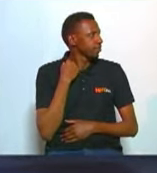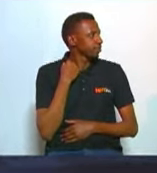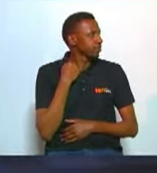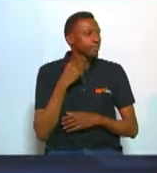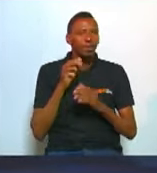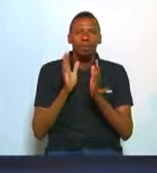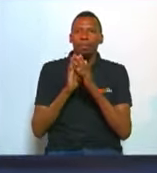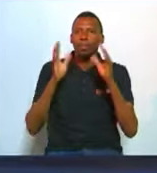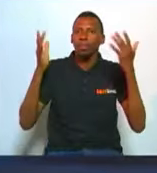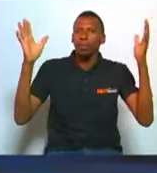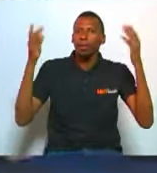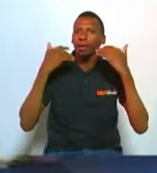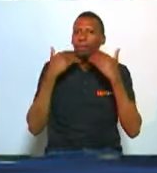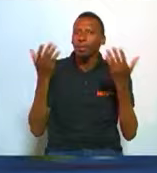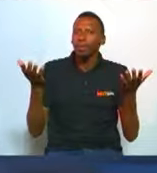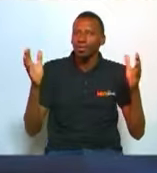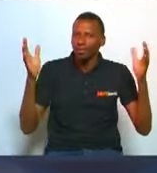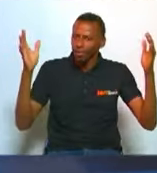makofi ampigi jamani.